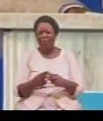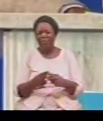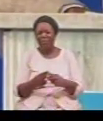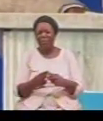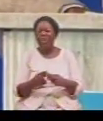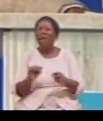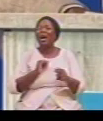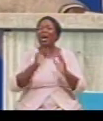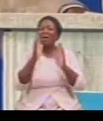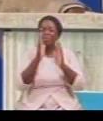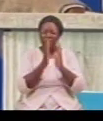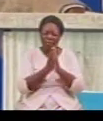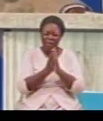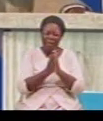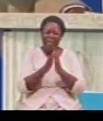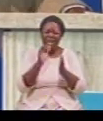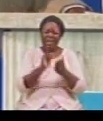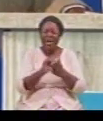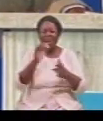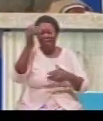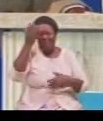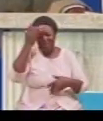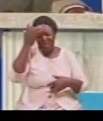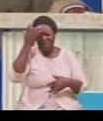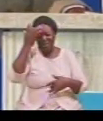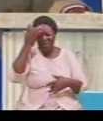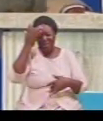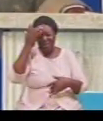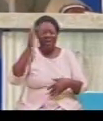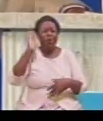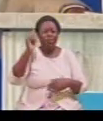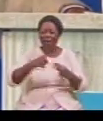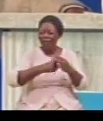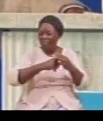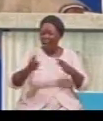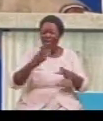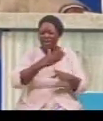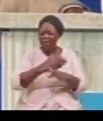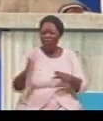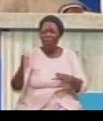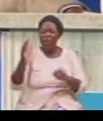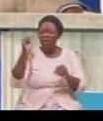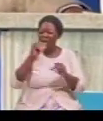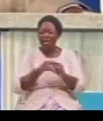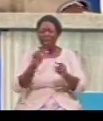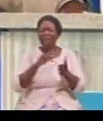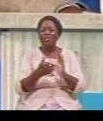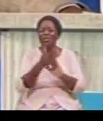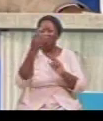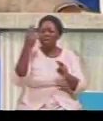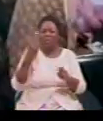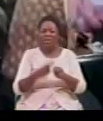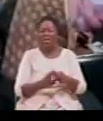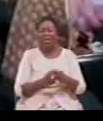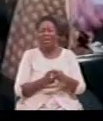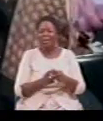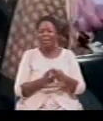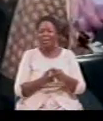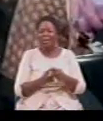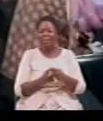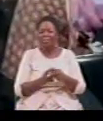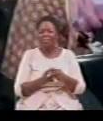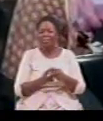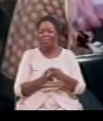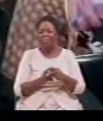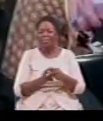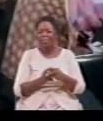I pray that sickness will vanish away in Jesus' name.